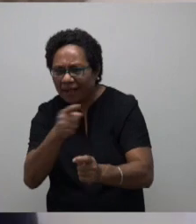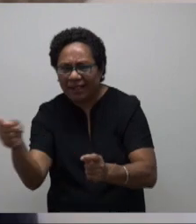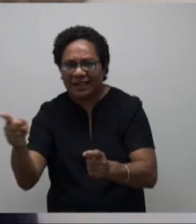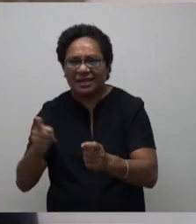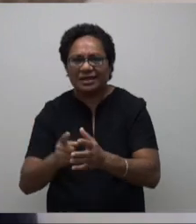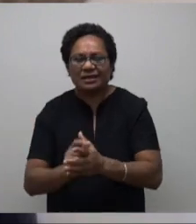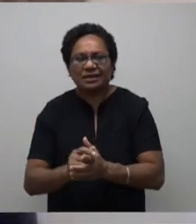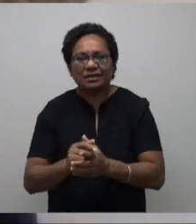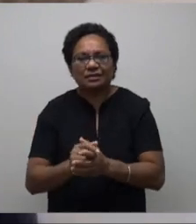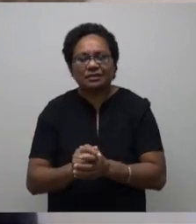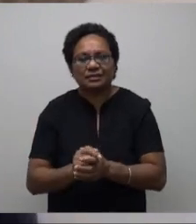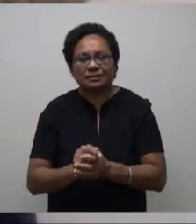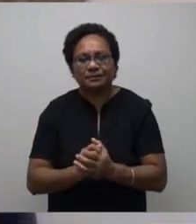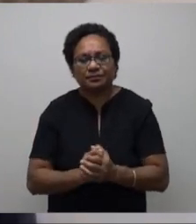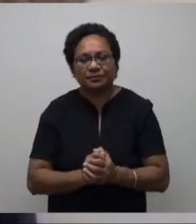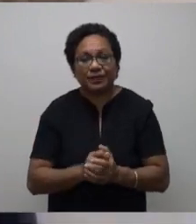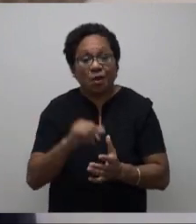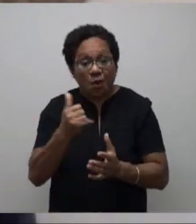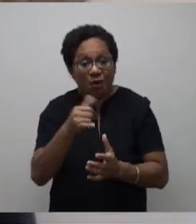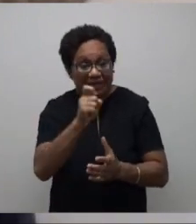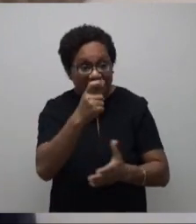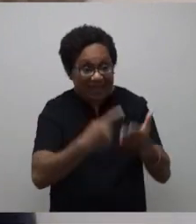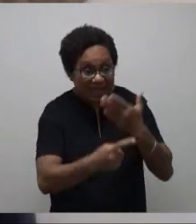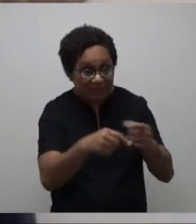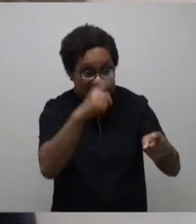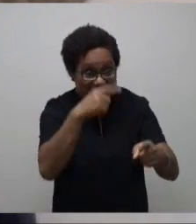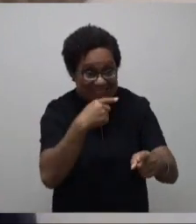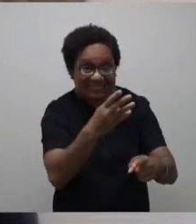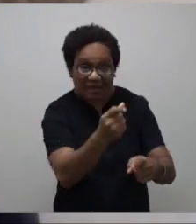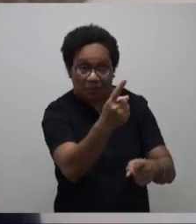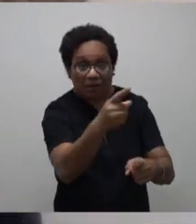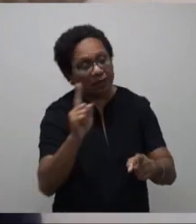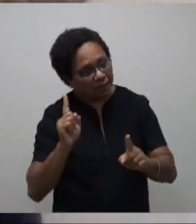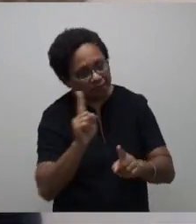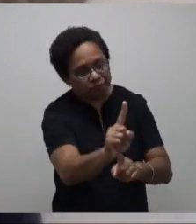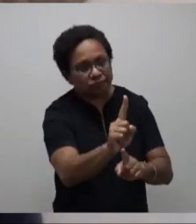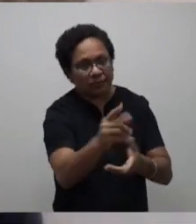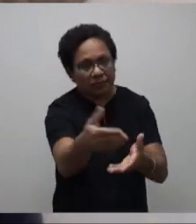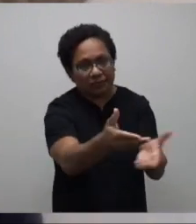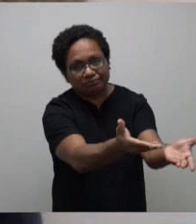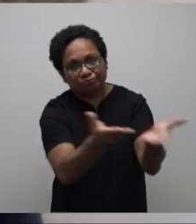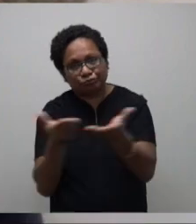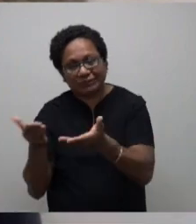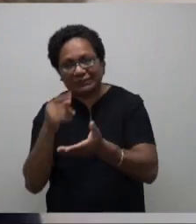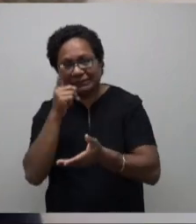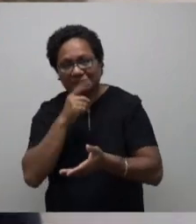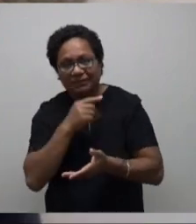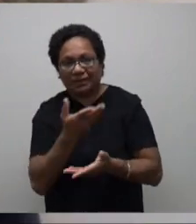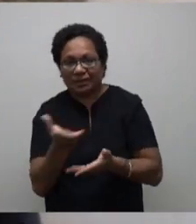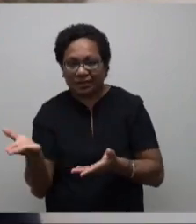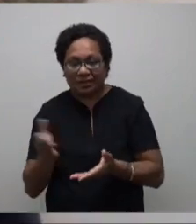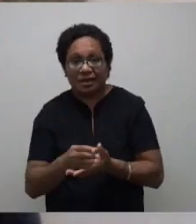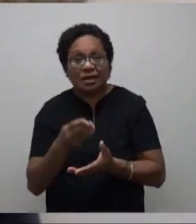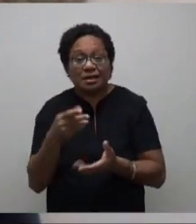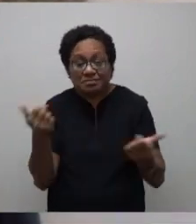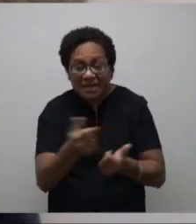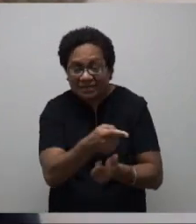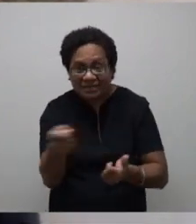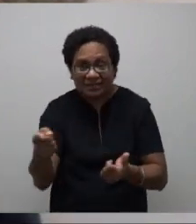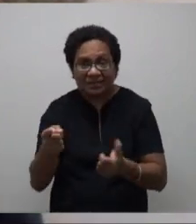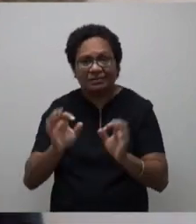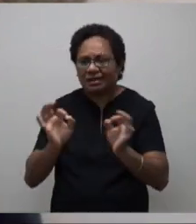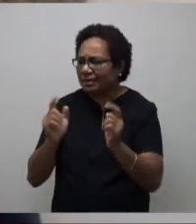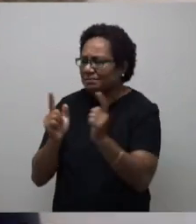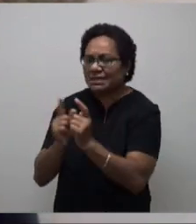the outbreak at the IMT, Administrative Health Headquarters. Many of these people have not seen their families for weeks on